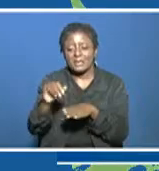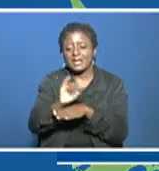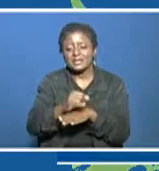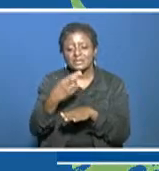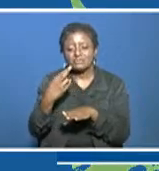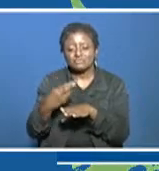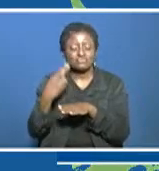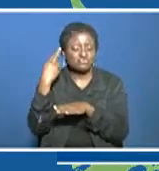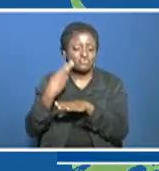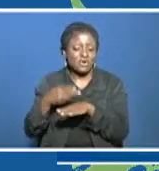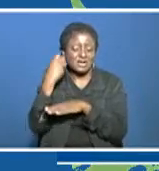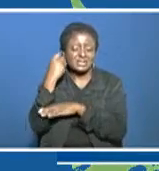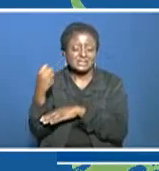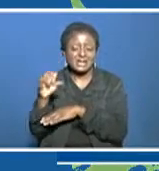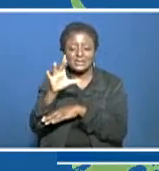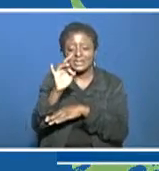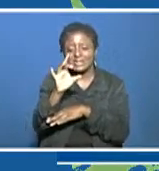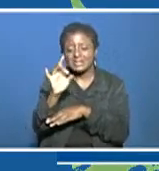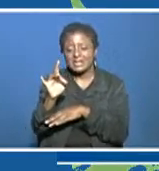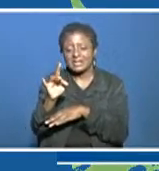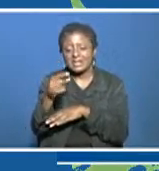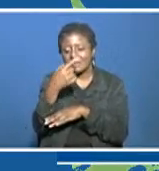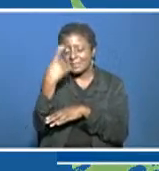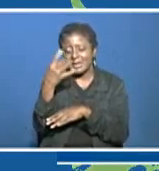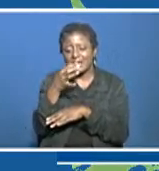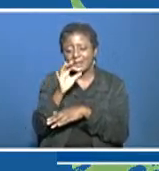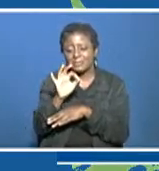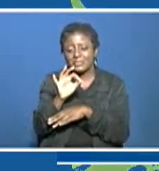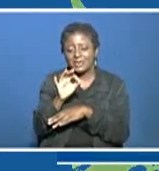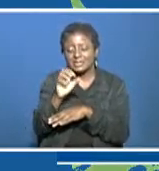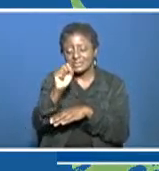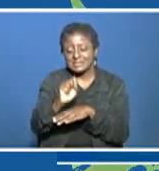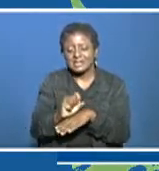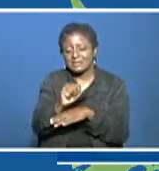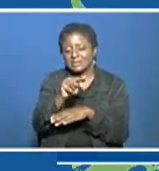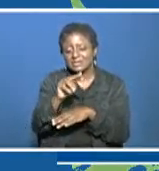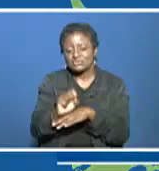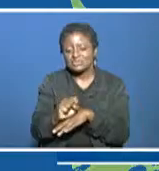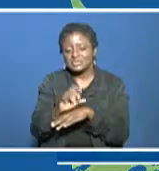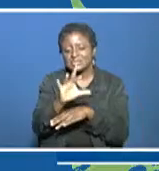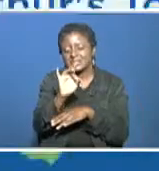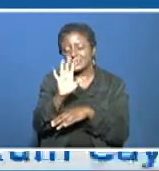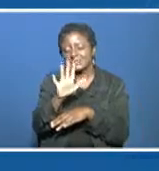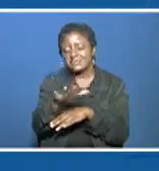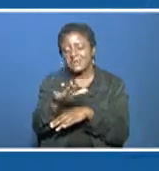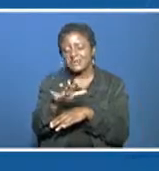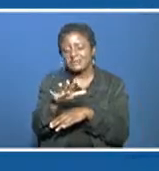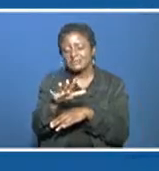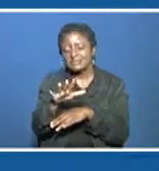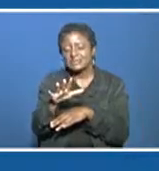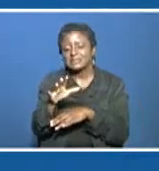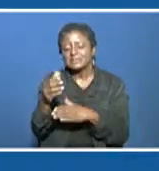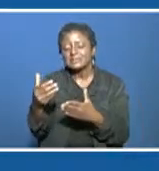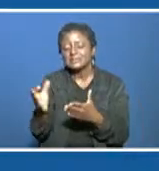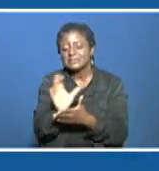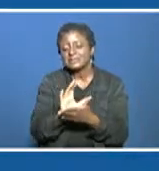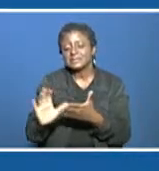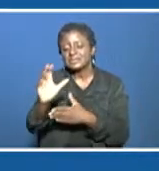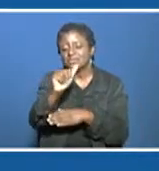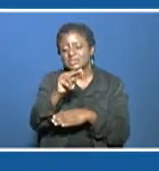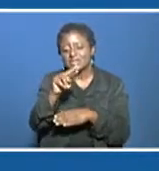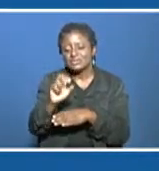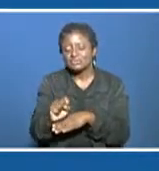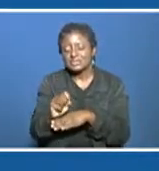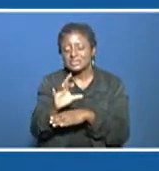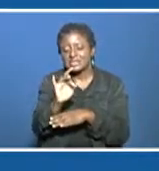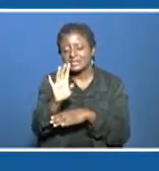88 degrees. Black Point, Exuma, and Kemps Bay, South Andros, reporting 85. Fresh Creek, Central Andros at 84 degrees. 86 in